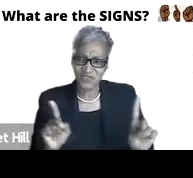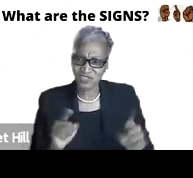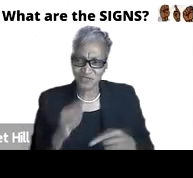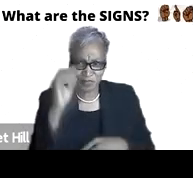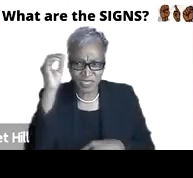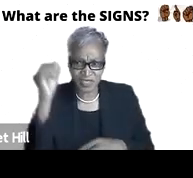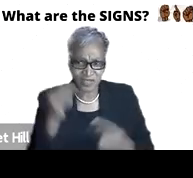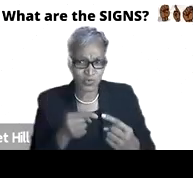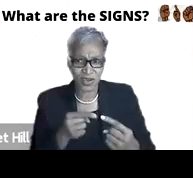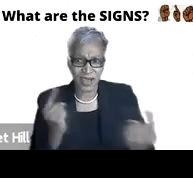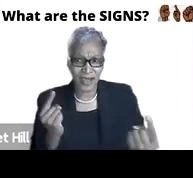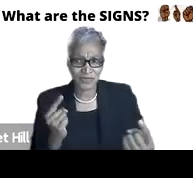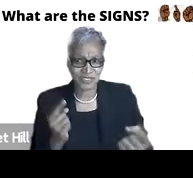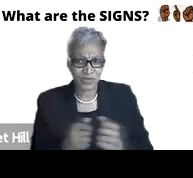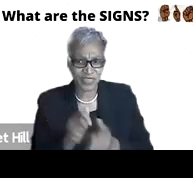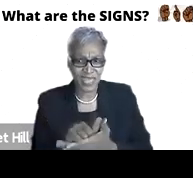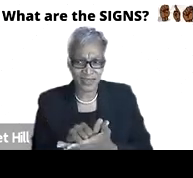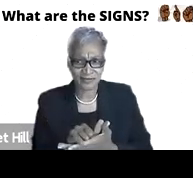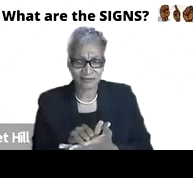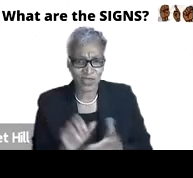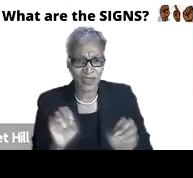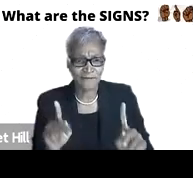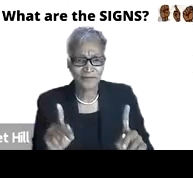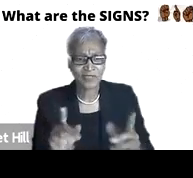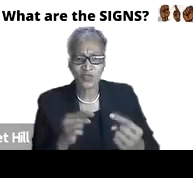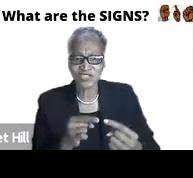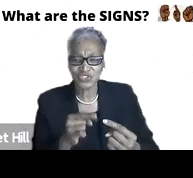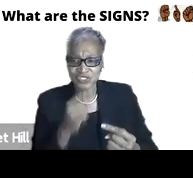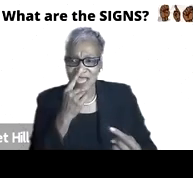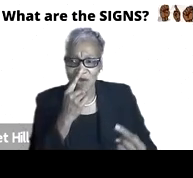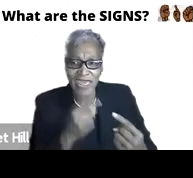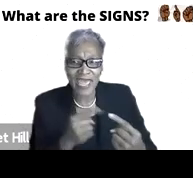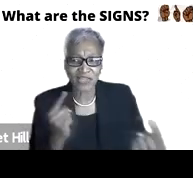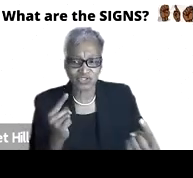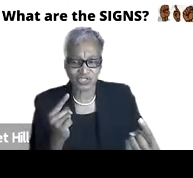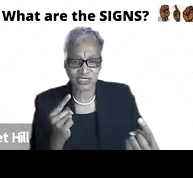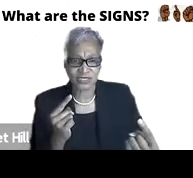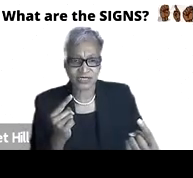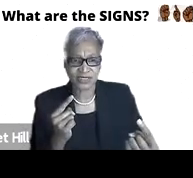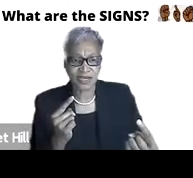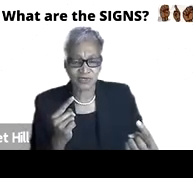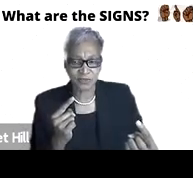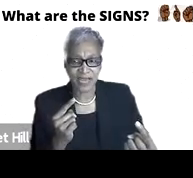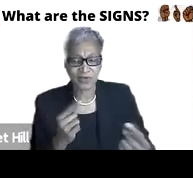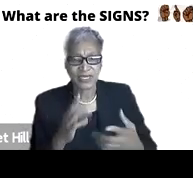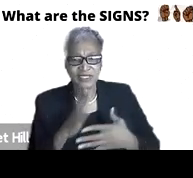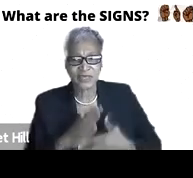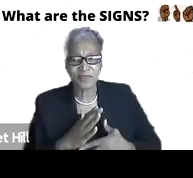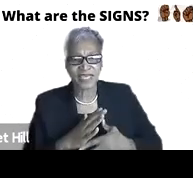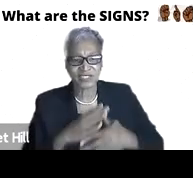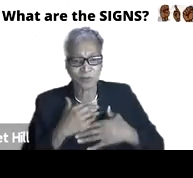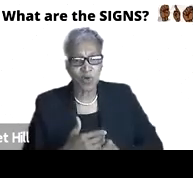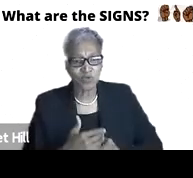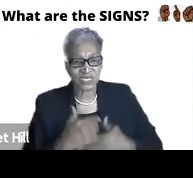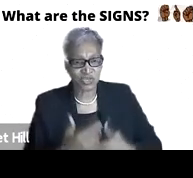have a difference of opinion. We are opposite with that, okay? So that's just how allergy comes about. It's